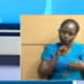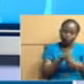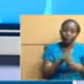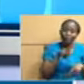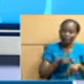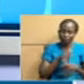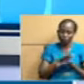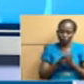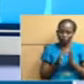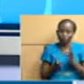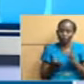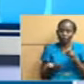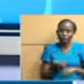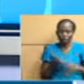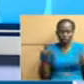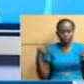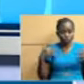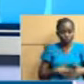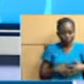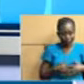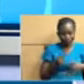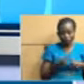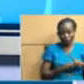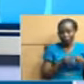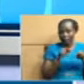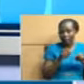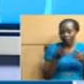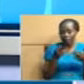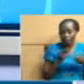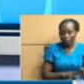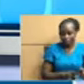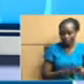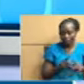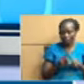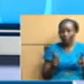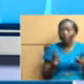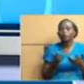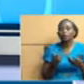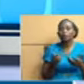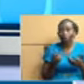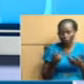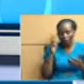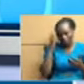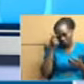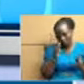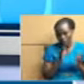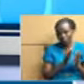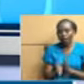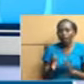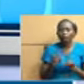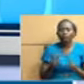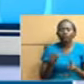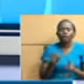result from sudden incidences that it did not occur. But the other angle is also what is foreseen.